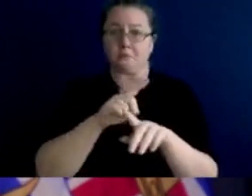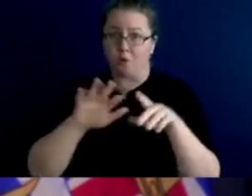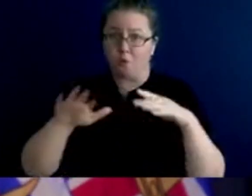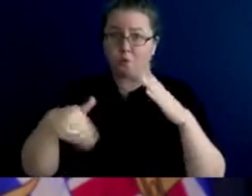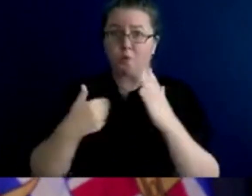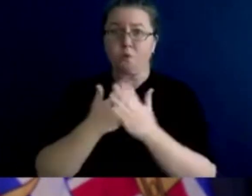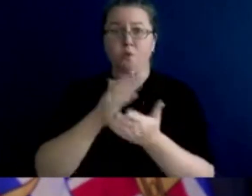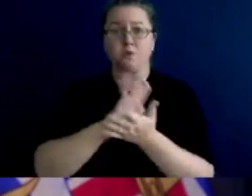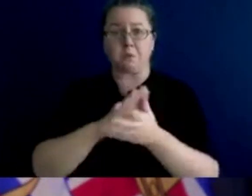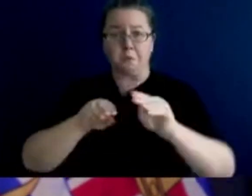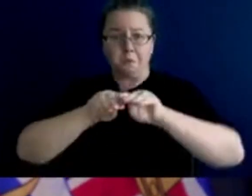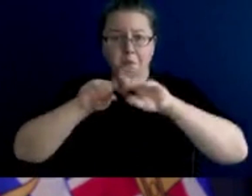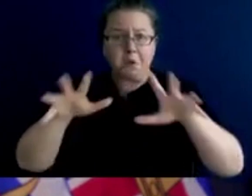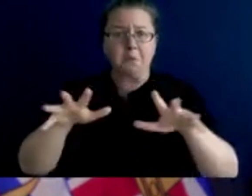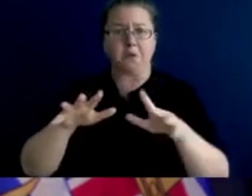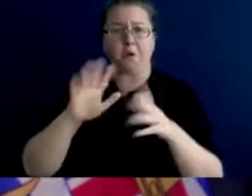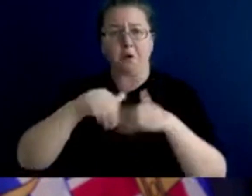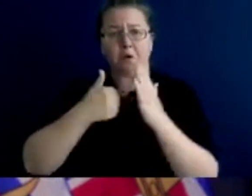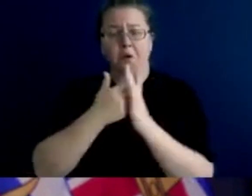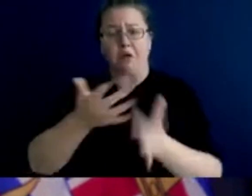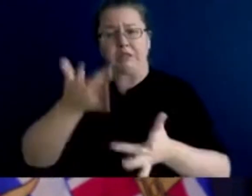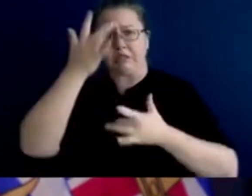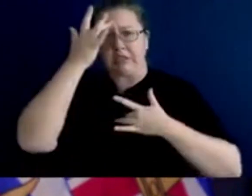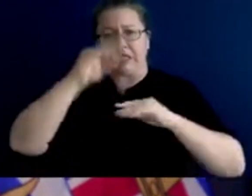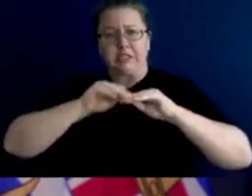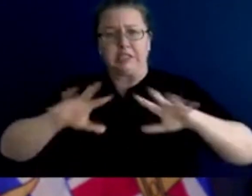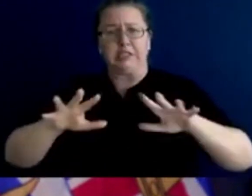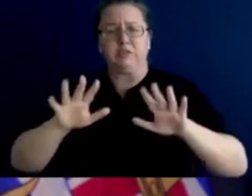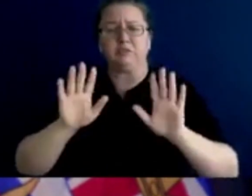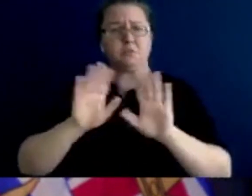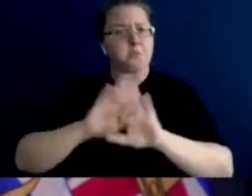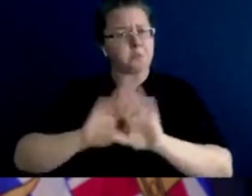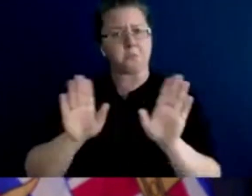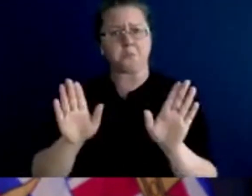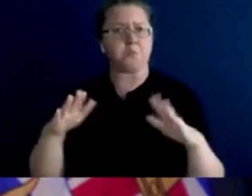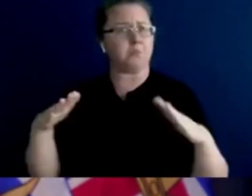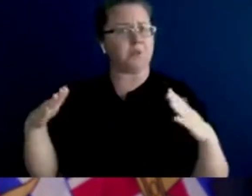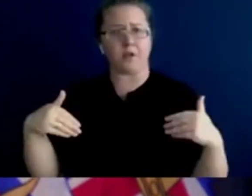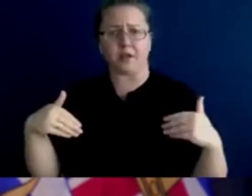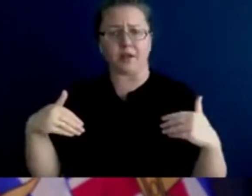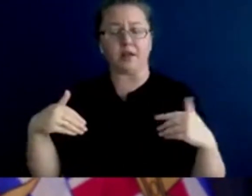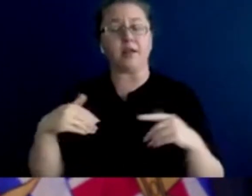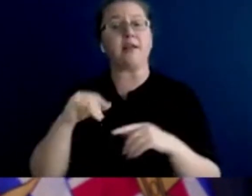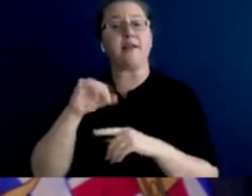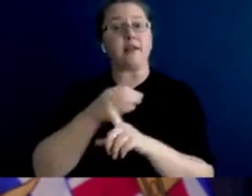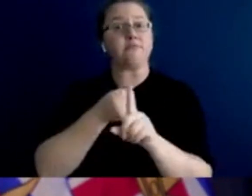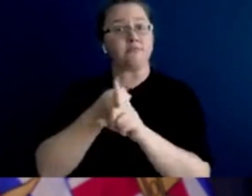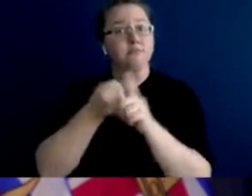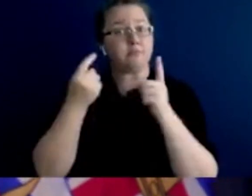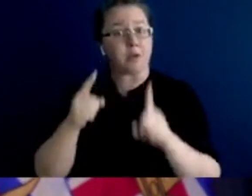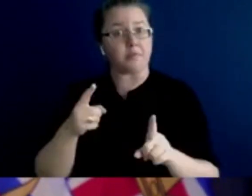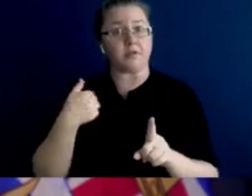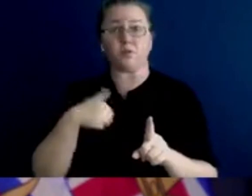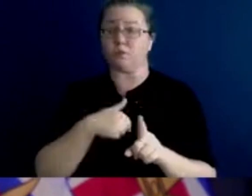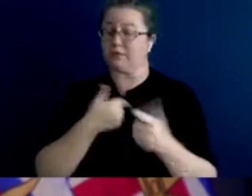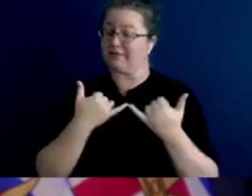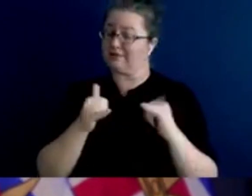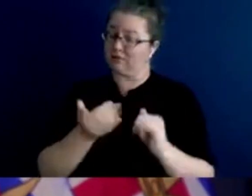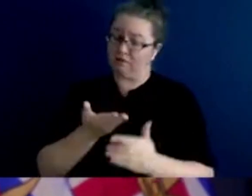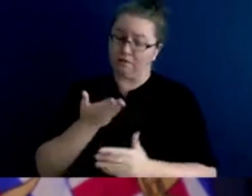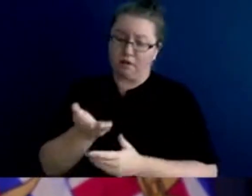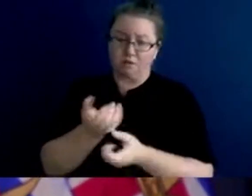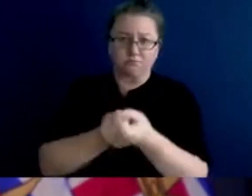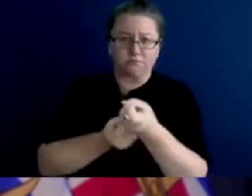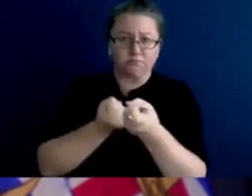province. And that is not surprising to me. We have over 2,000 schools around the province, and with millions